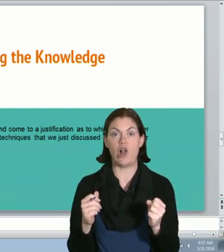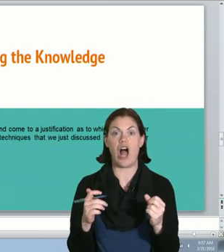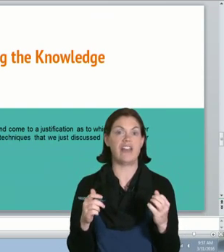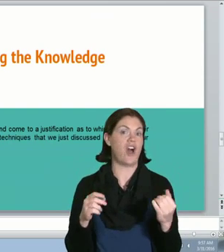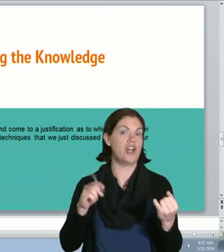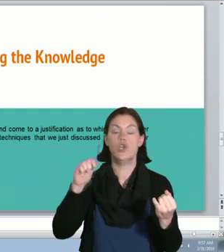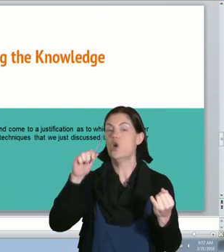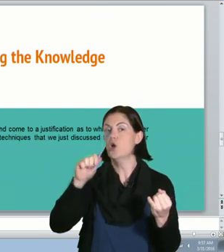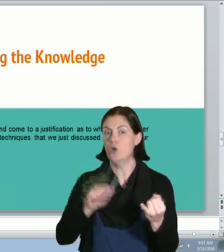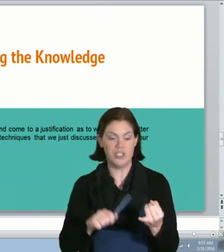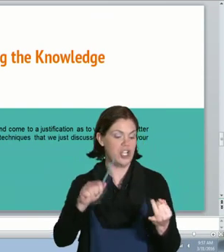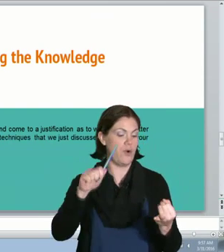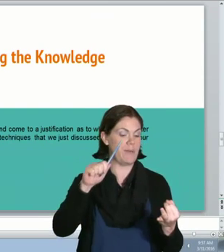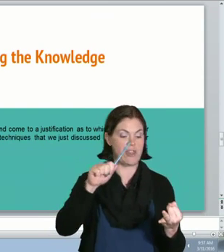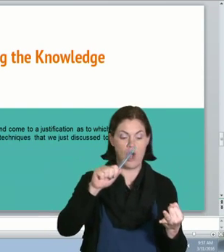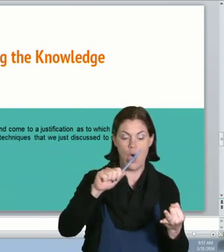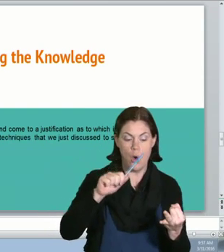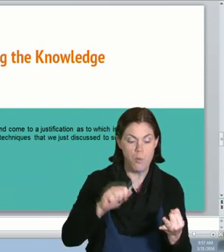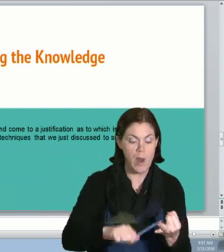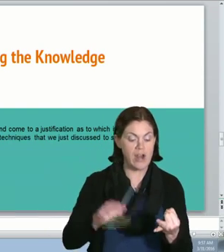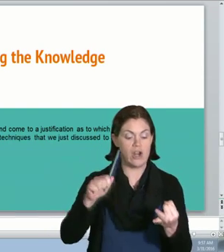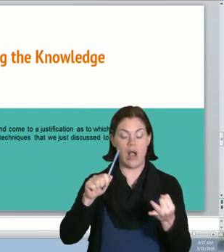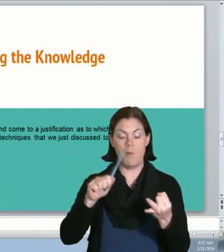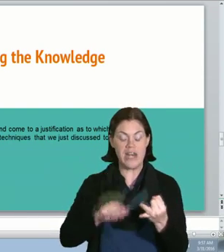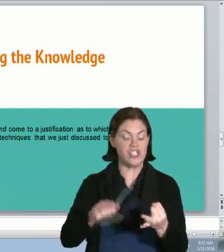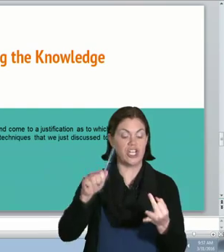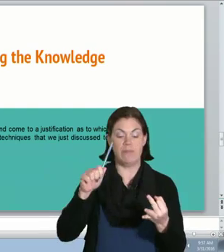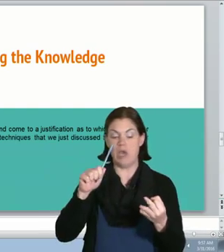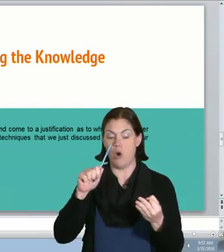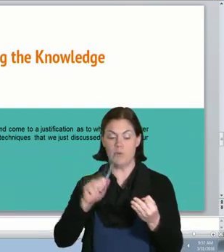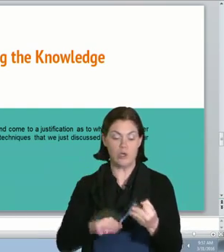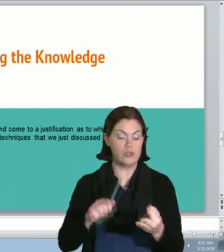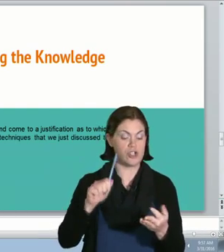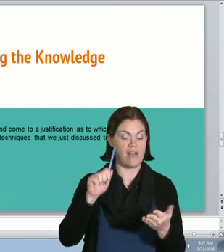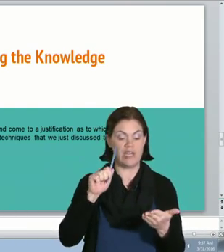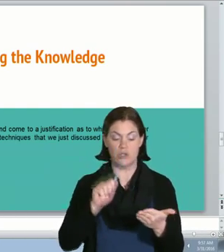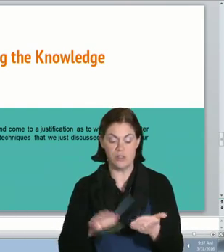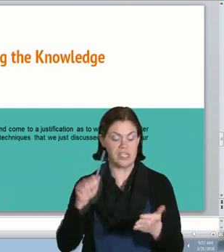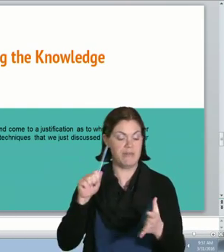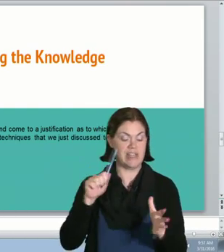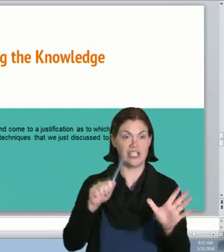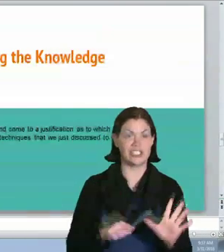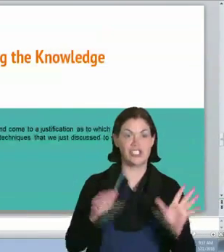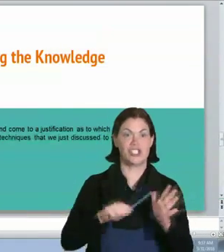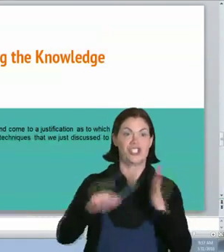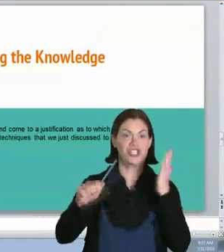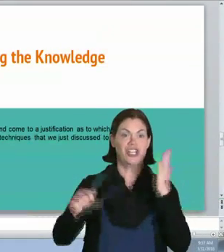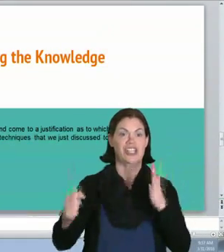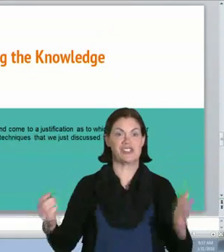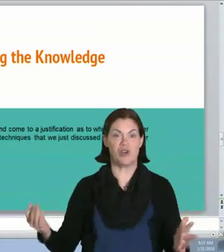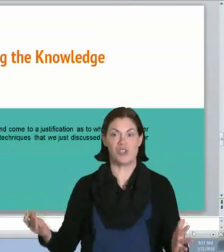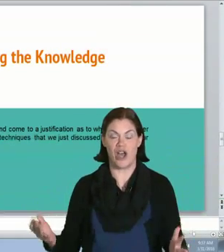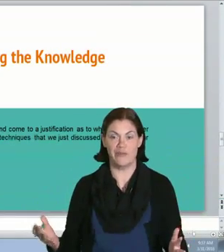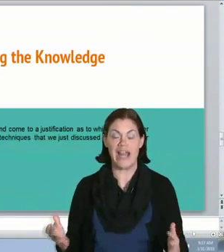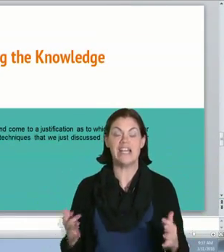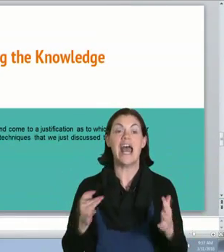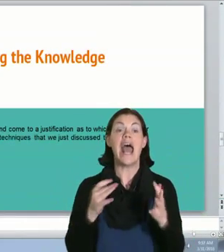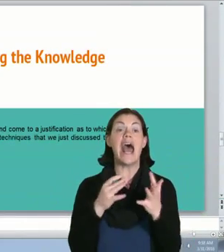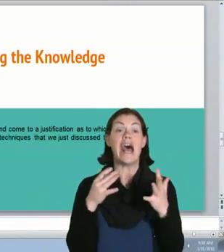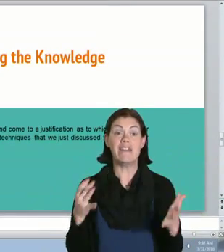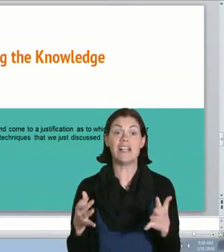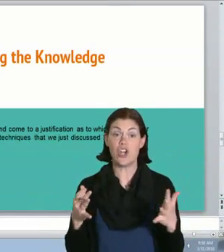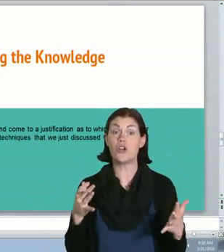the mall. I thought, who is she going with? When is she going to be home? Who's driving? Who's going to be there? The list goes on,